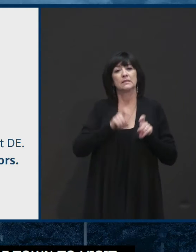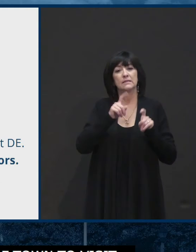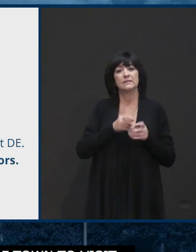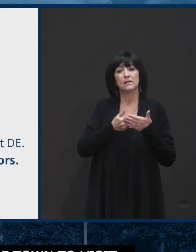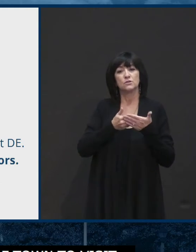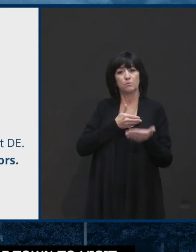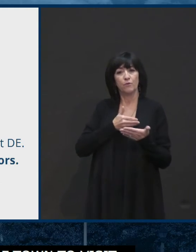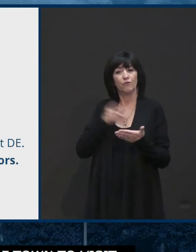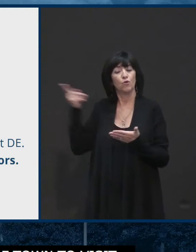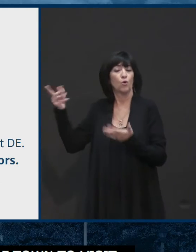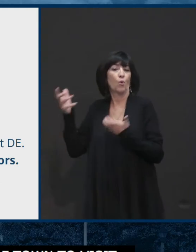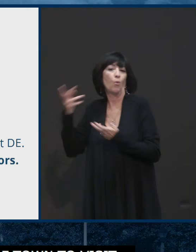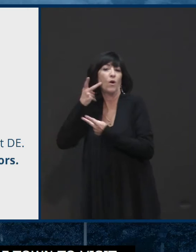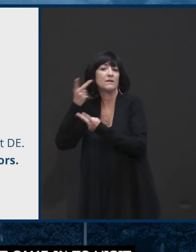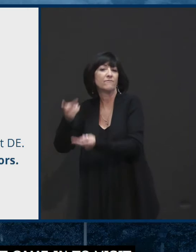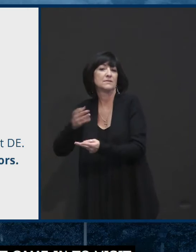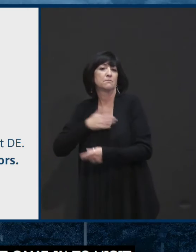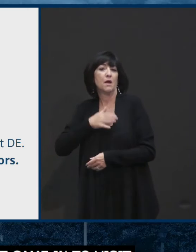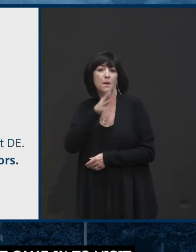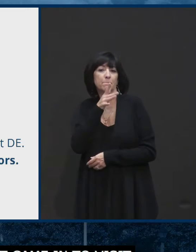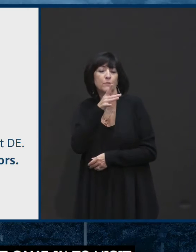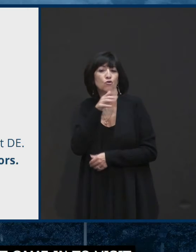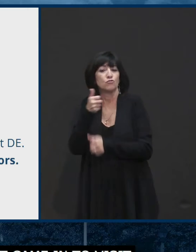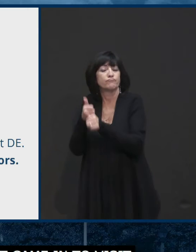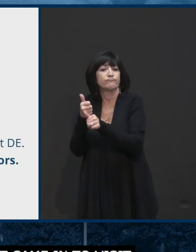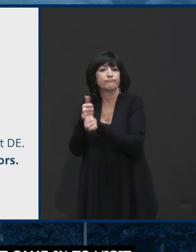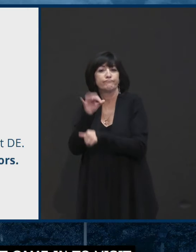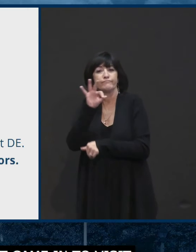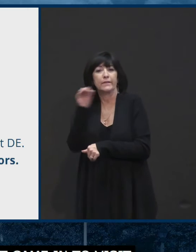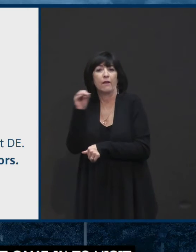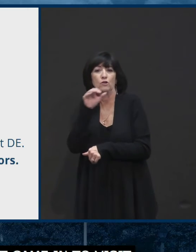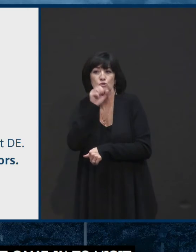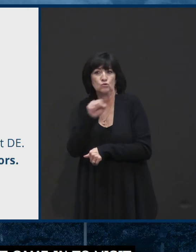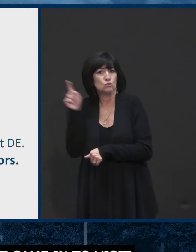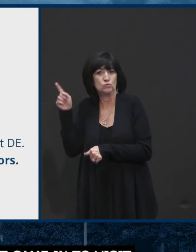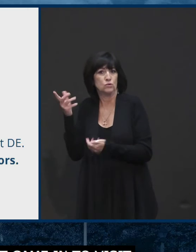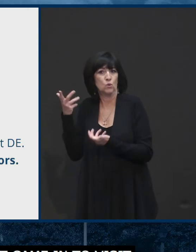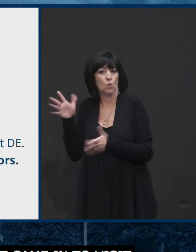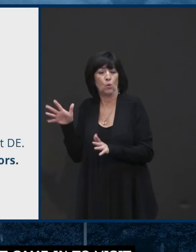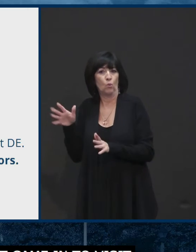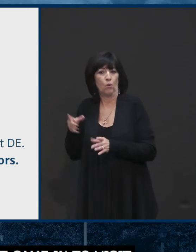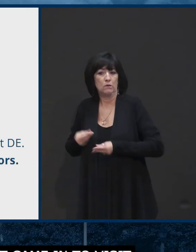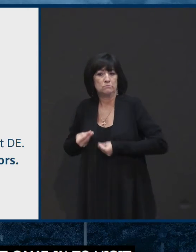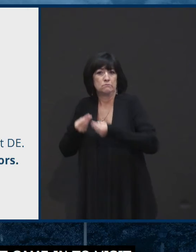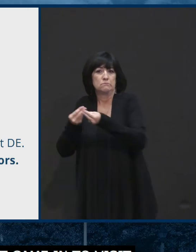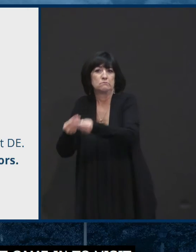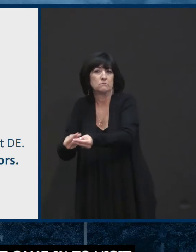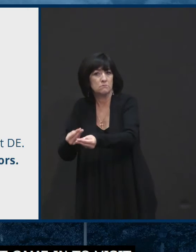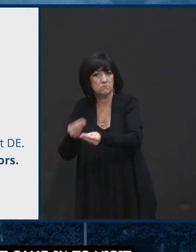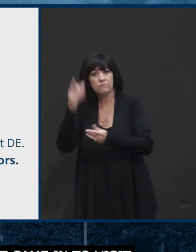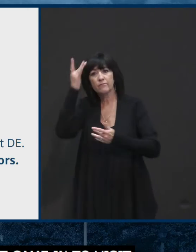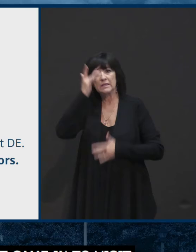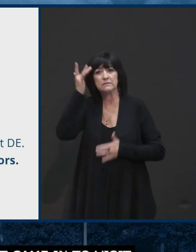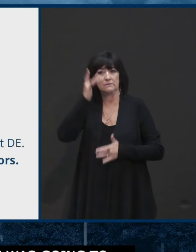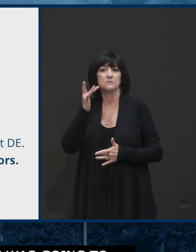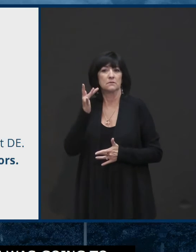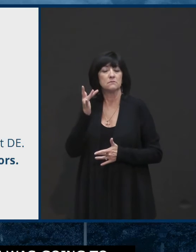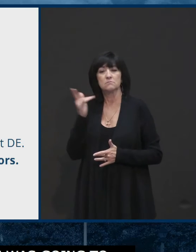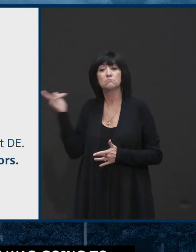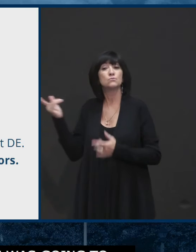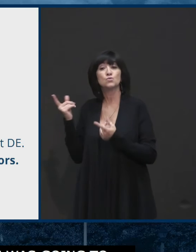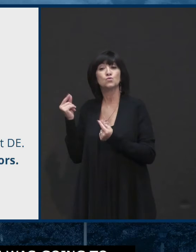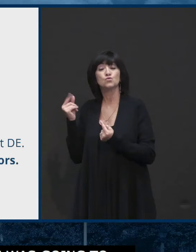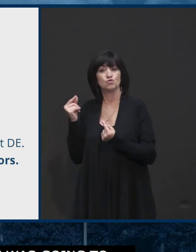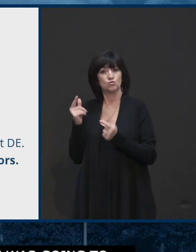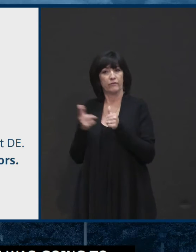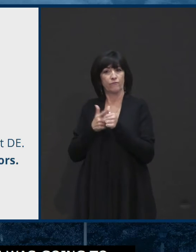almost 90-year-old mother and didn't want to see any risk associated with that.